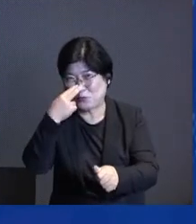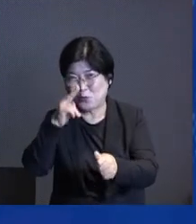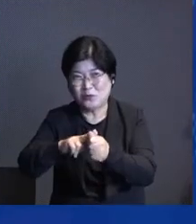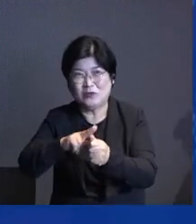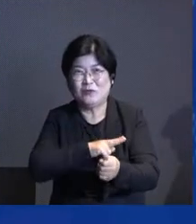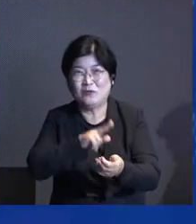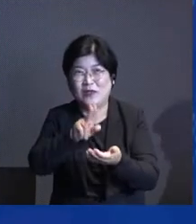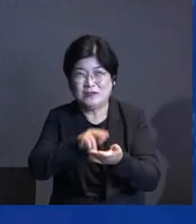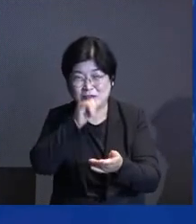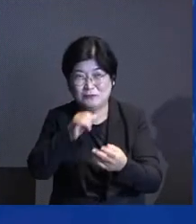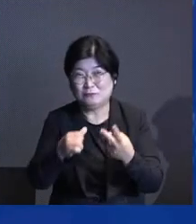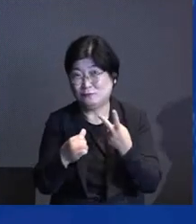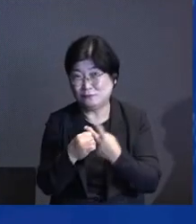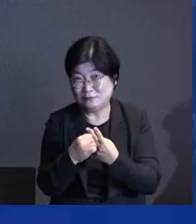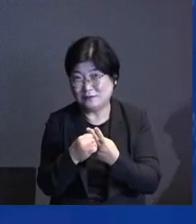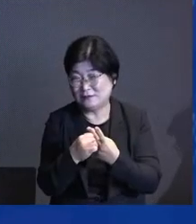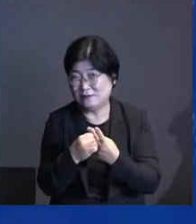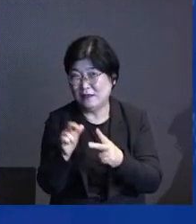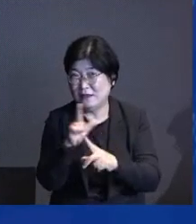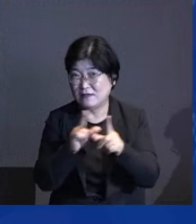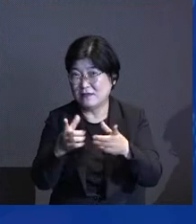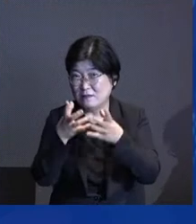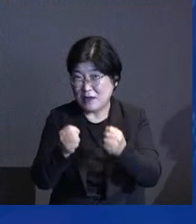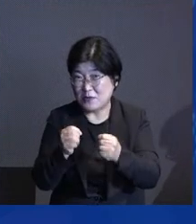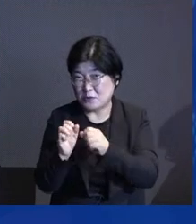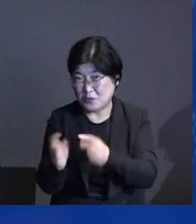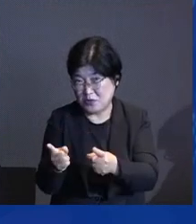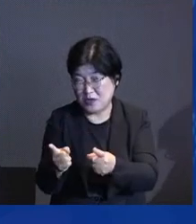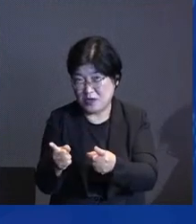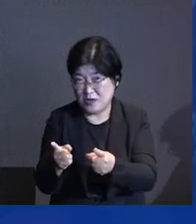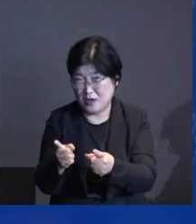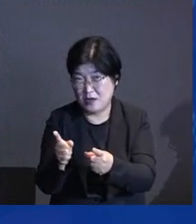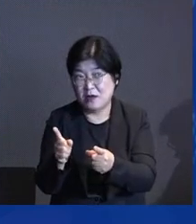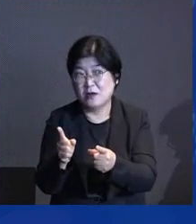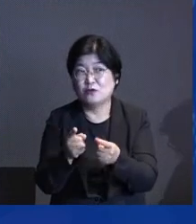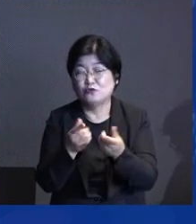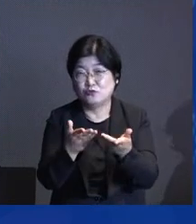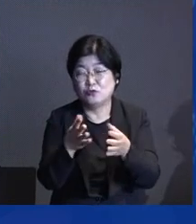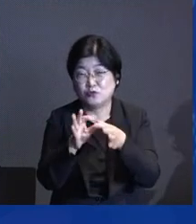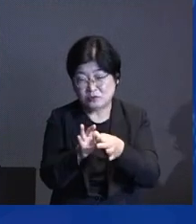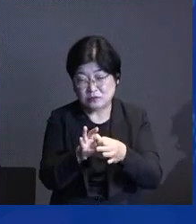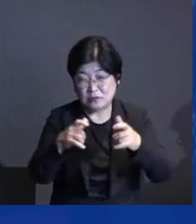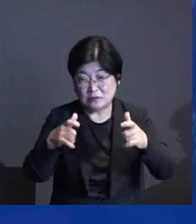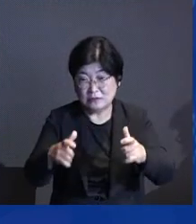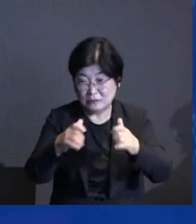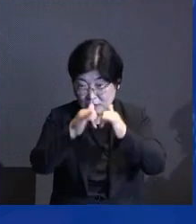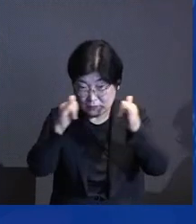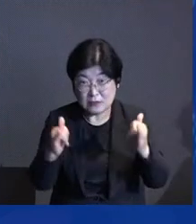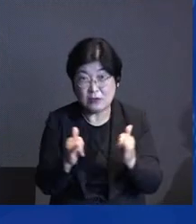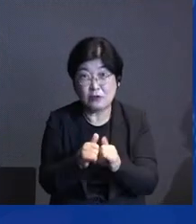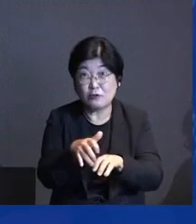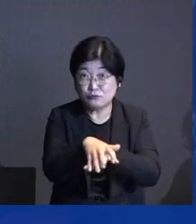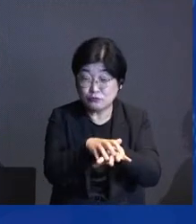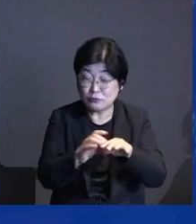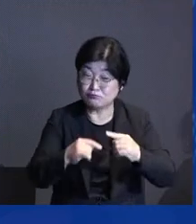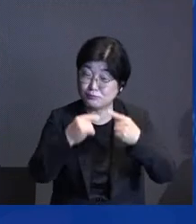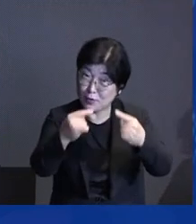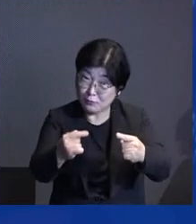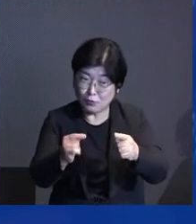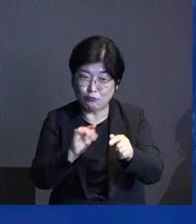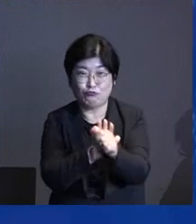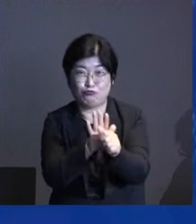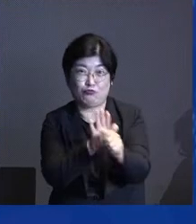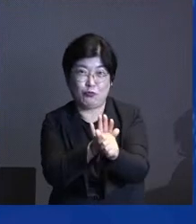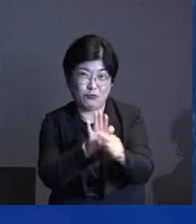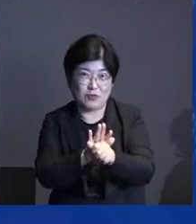more opportunities for them to engage and work with local organizations in the community. We need